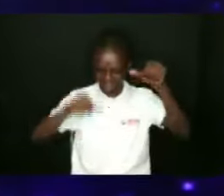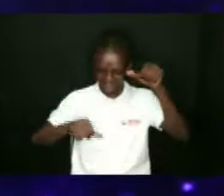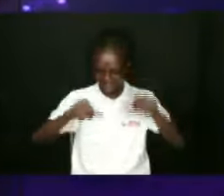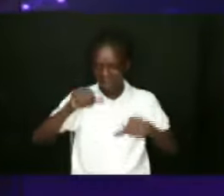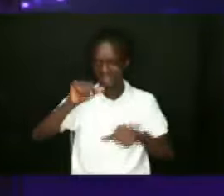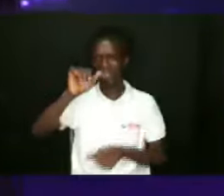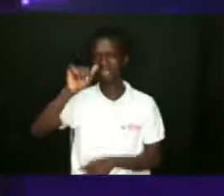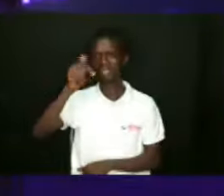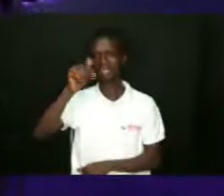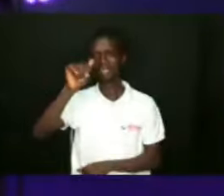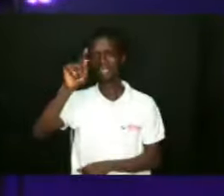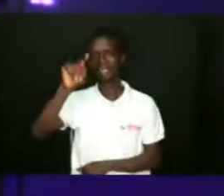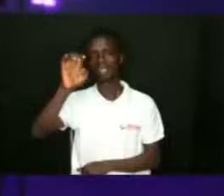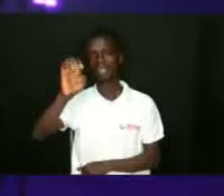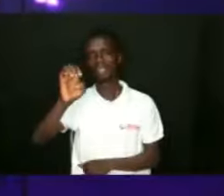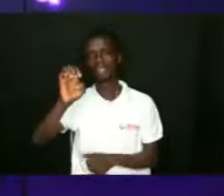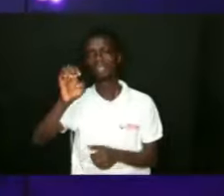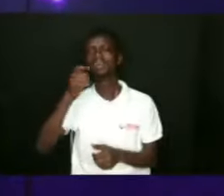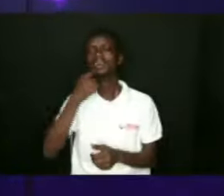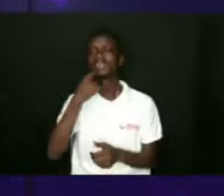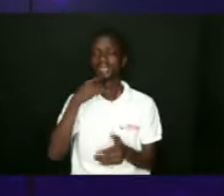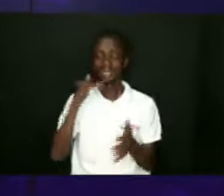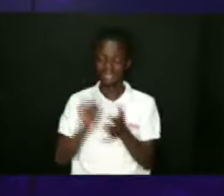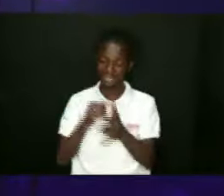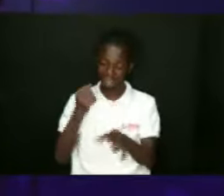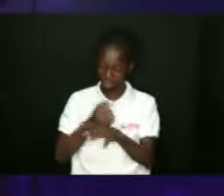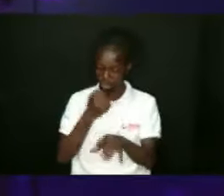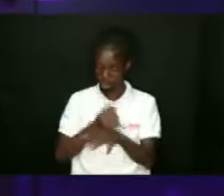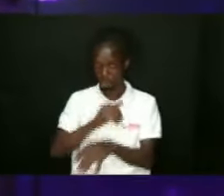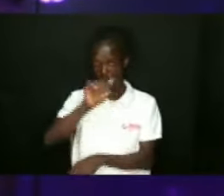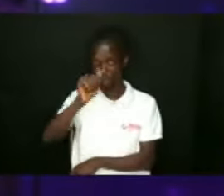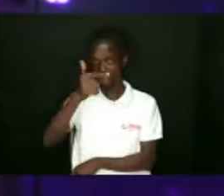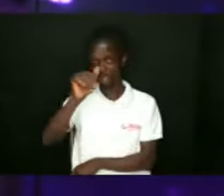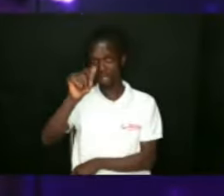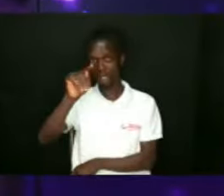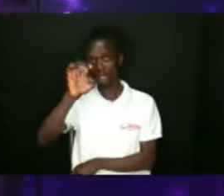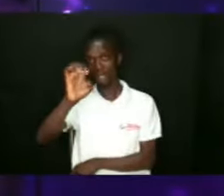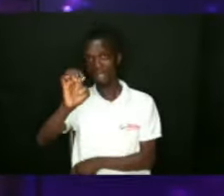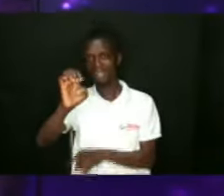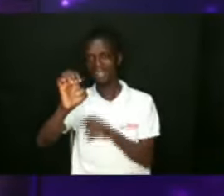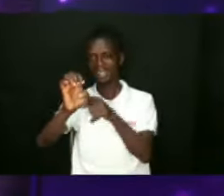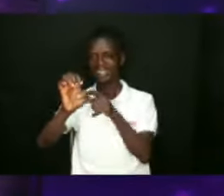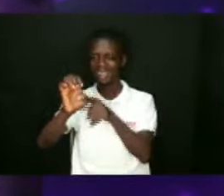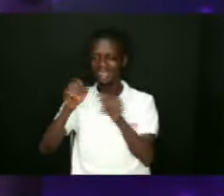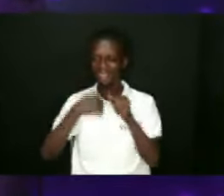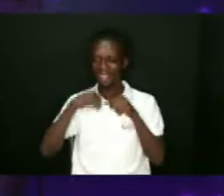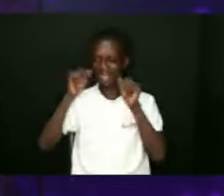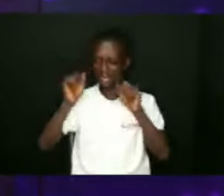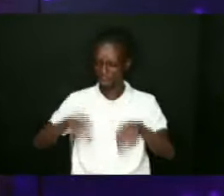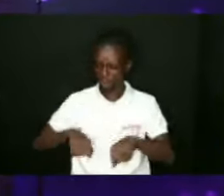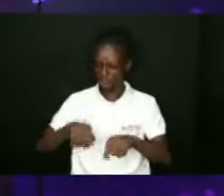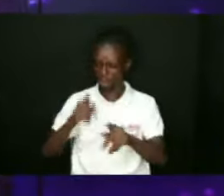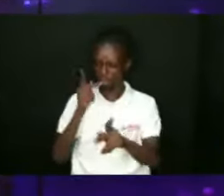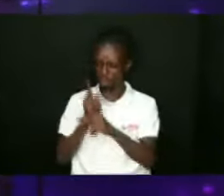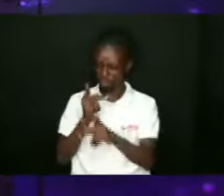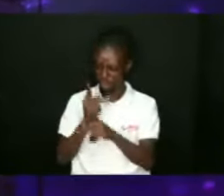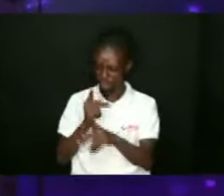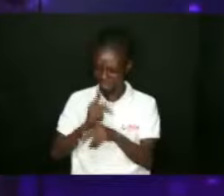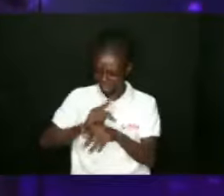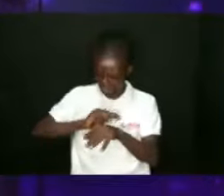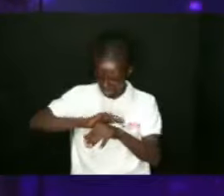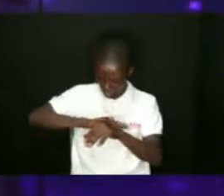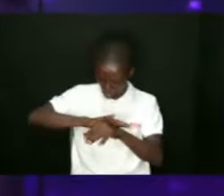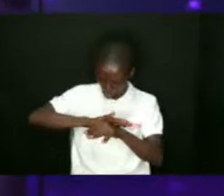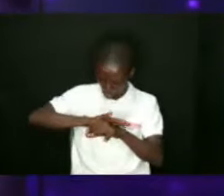said it has the ability to retain its smoothness. Its